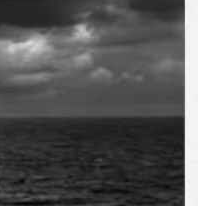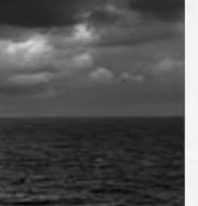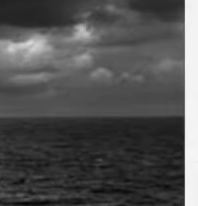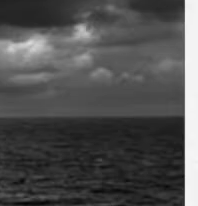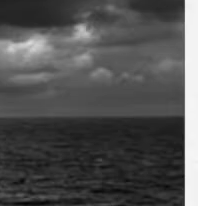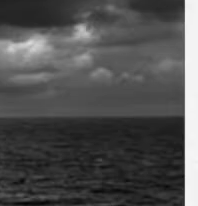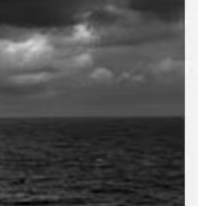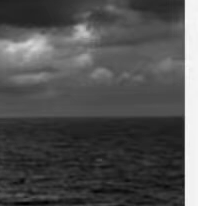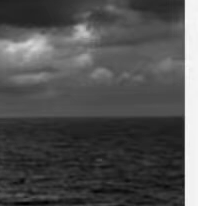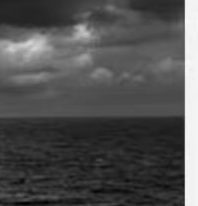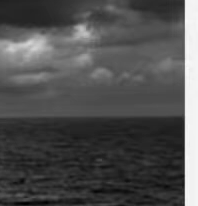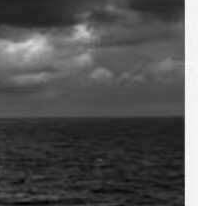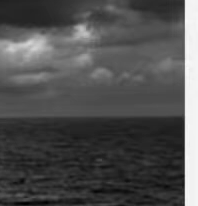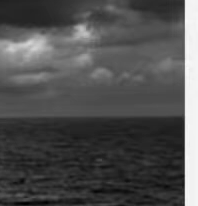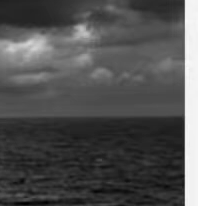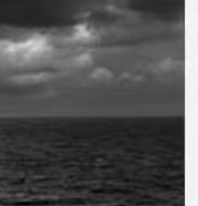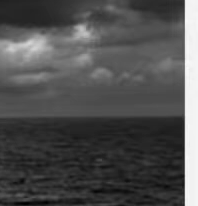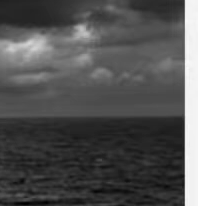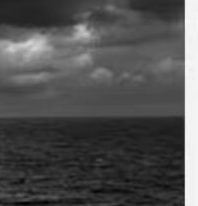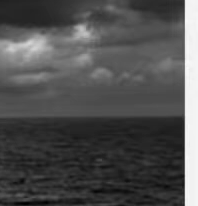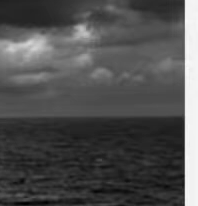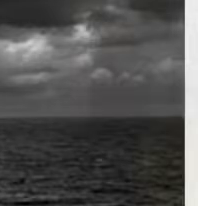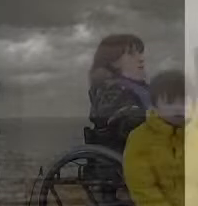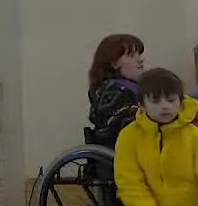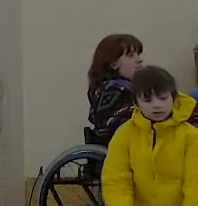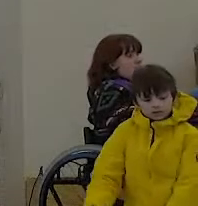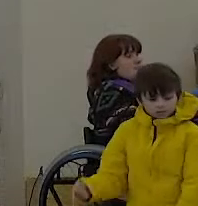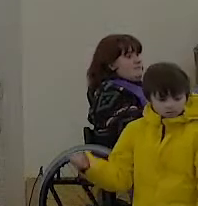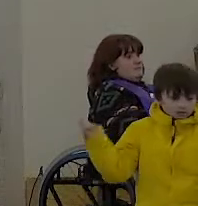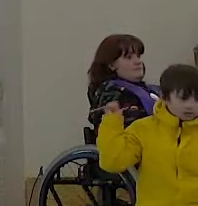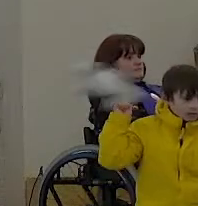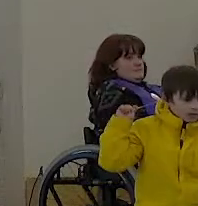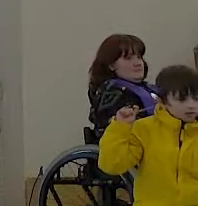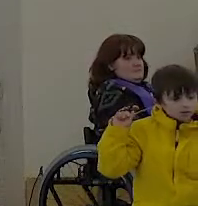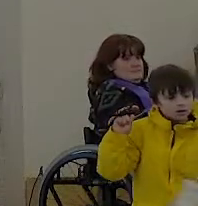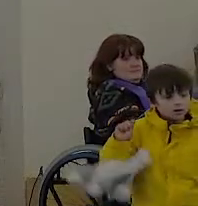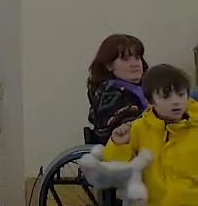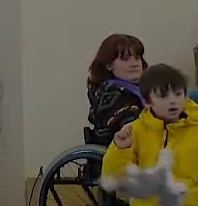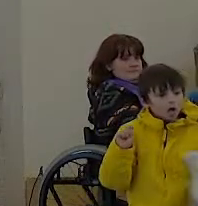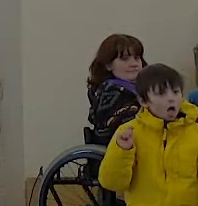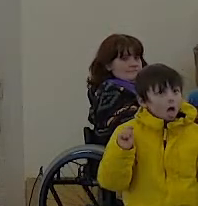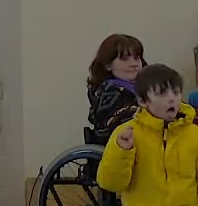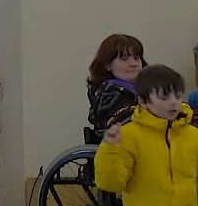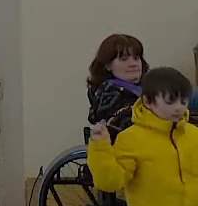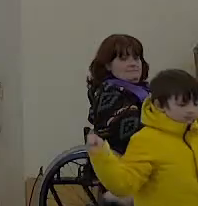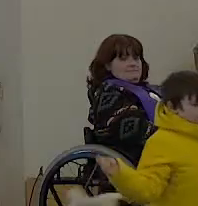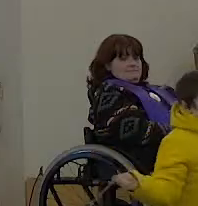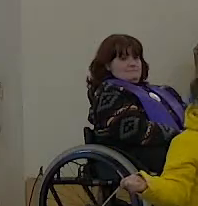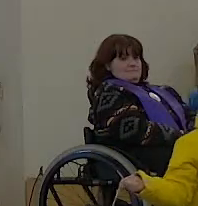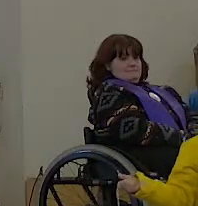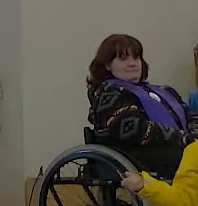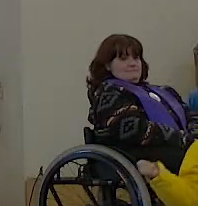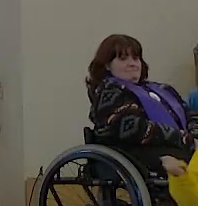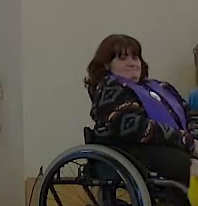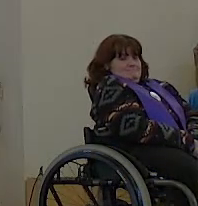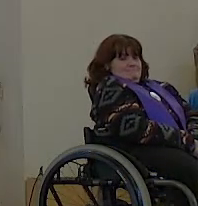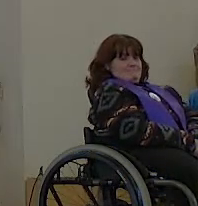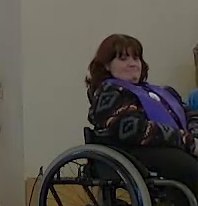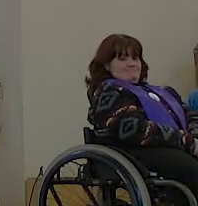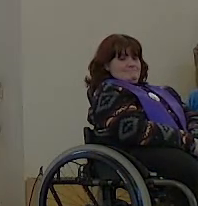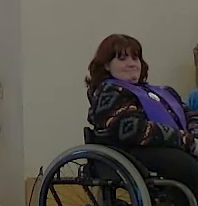Canyon Suite, or is Jitterbug, or is, you know, something. I mean, it's loosey-goosey.